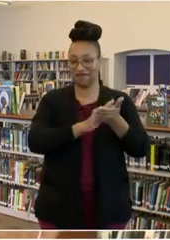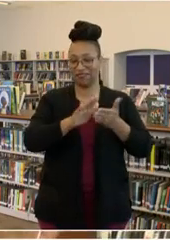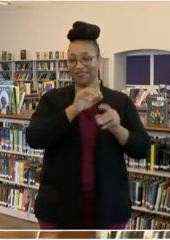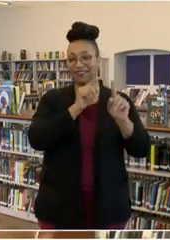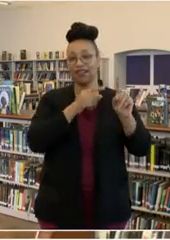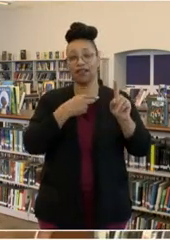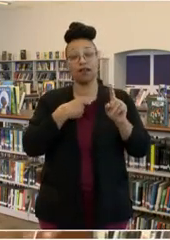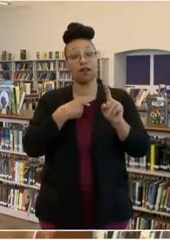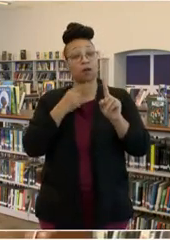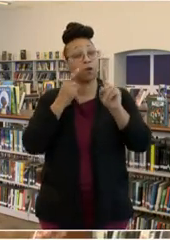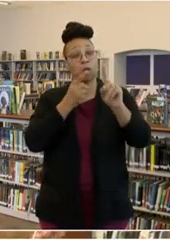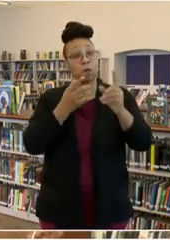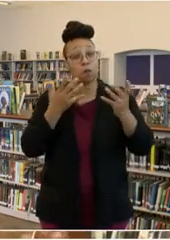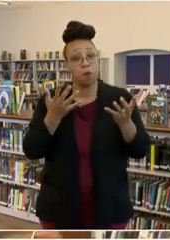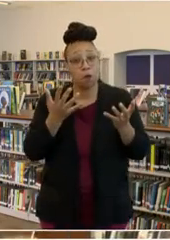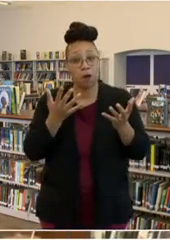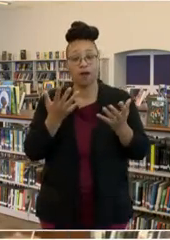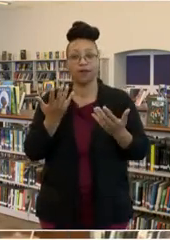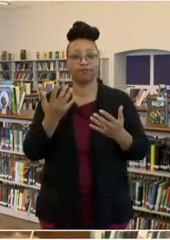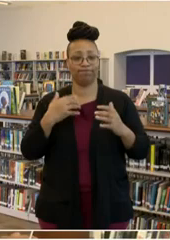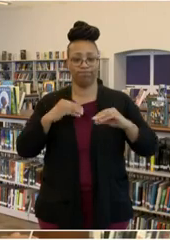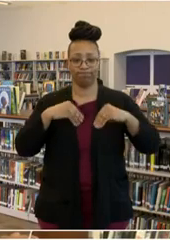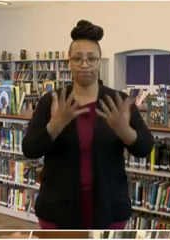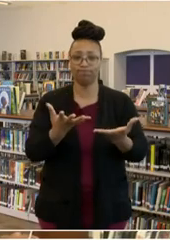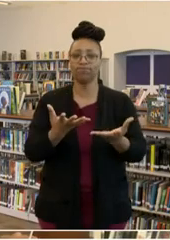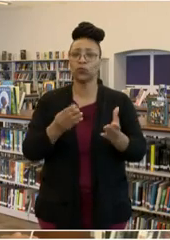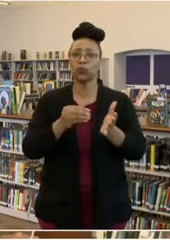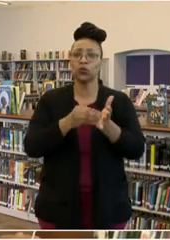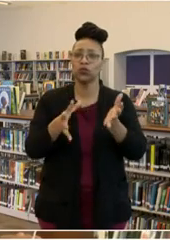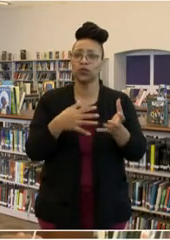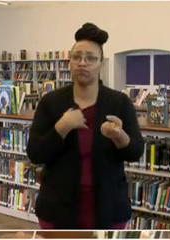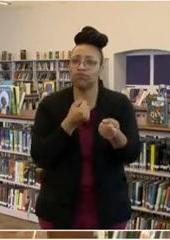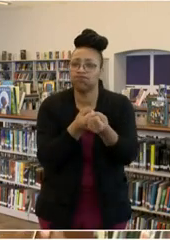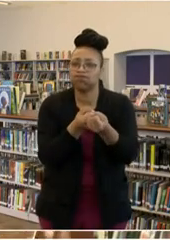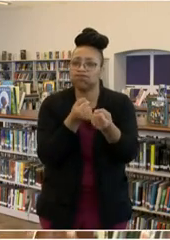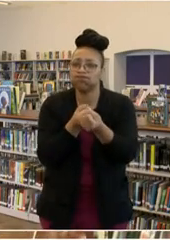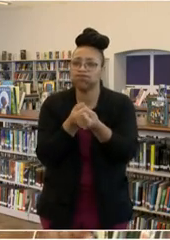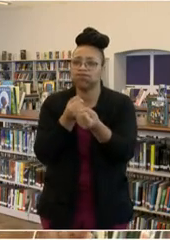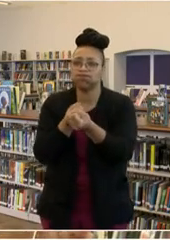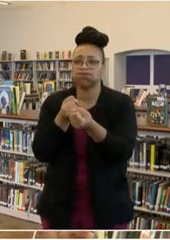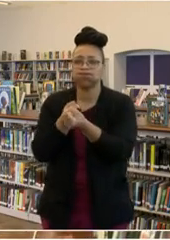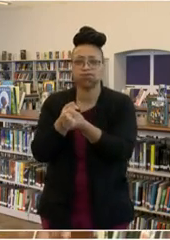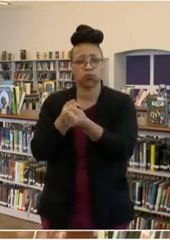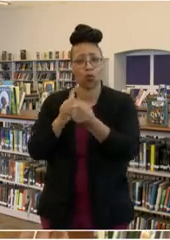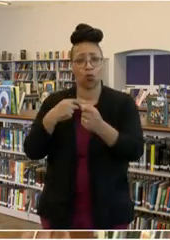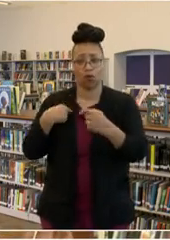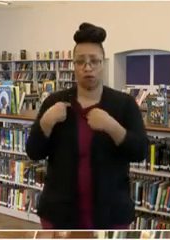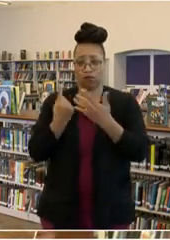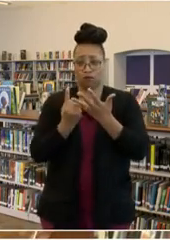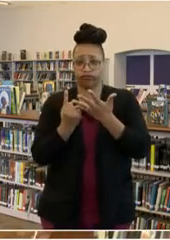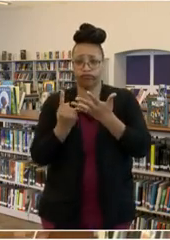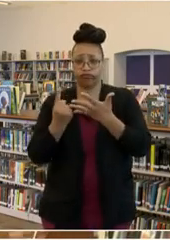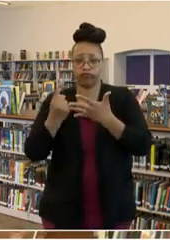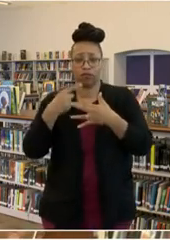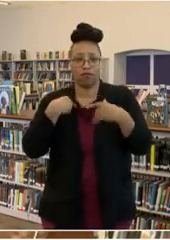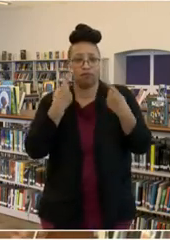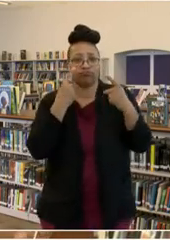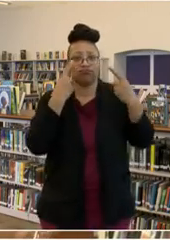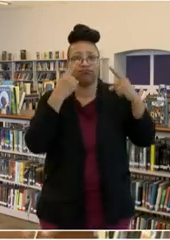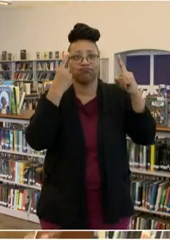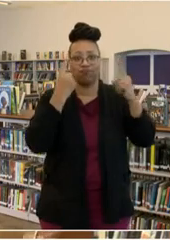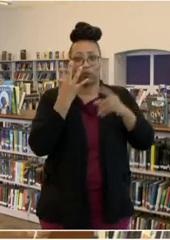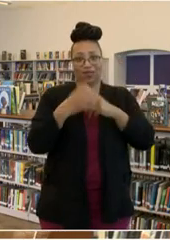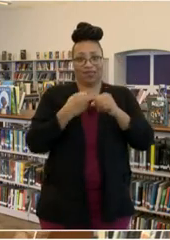say that my time here has lived up to this vision. Over the last 4 years, I've been a part of the Trans-STEM Academy